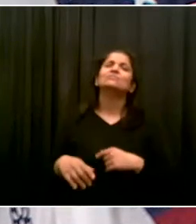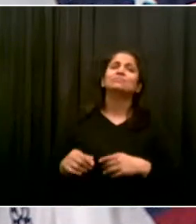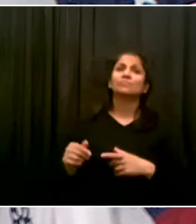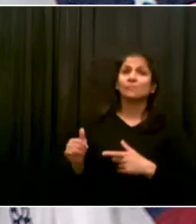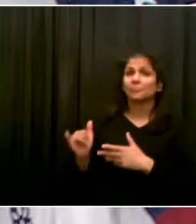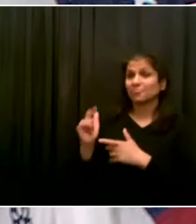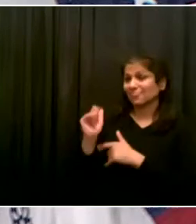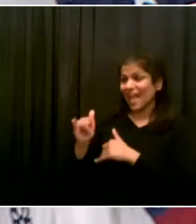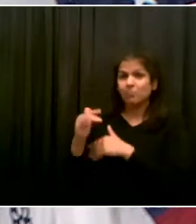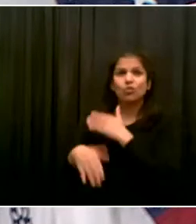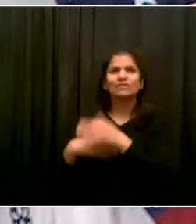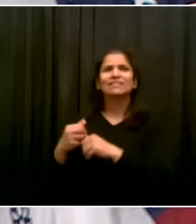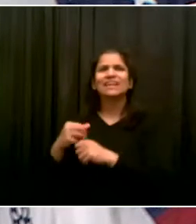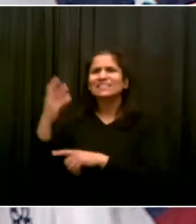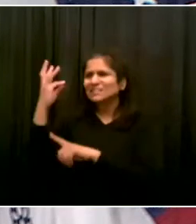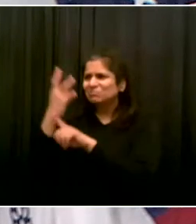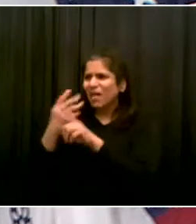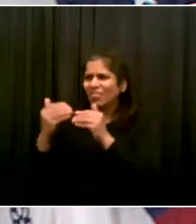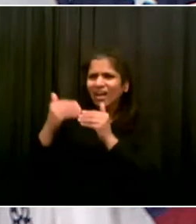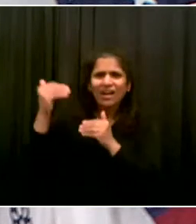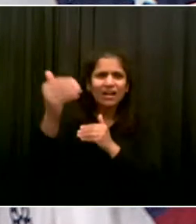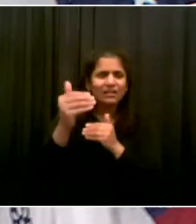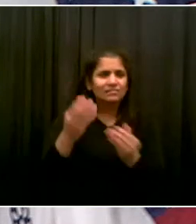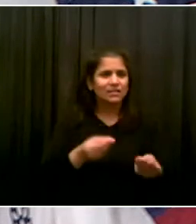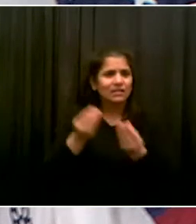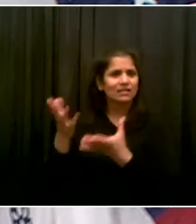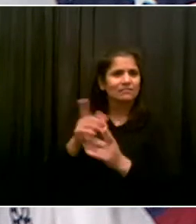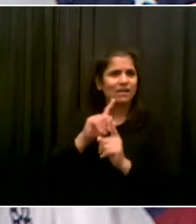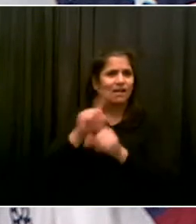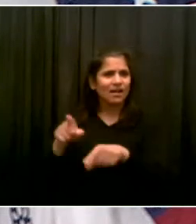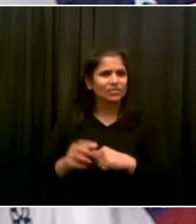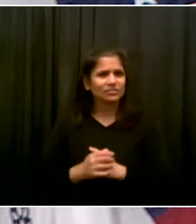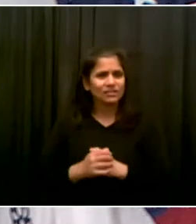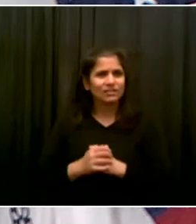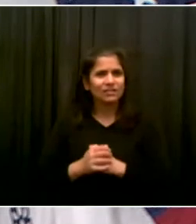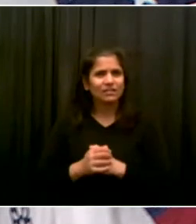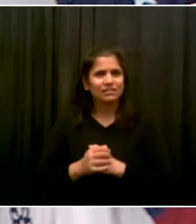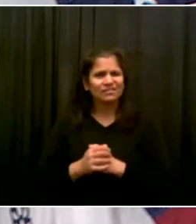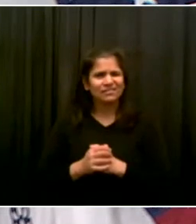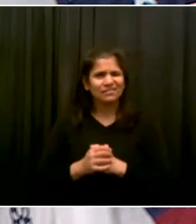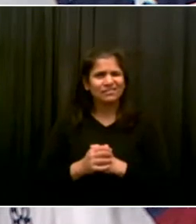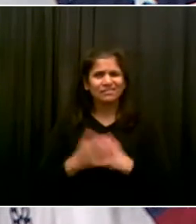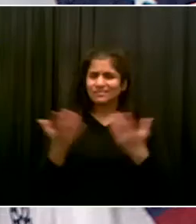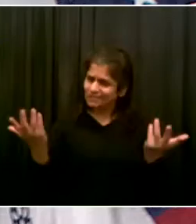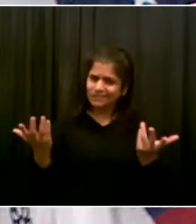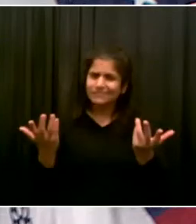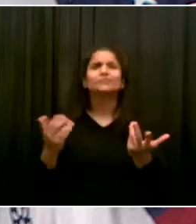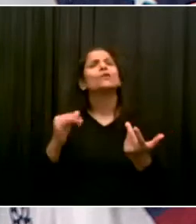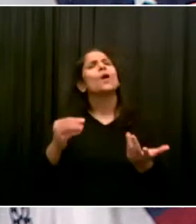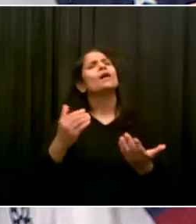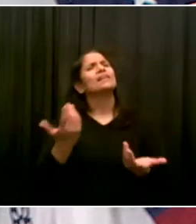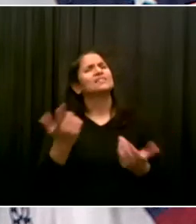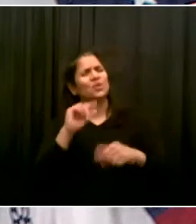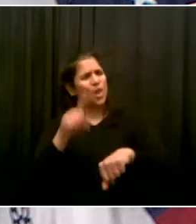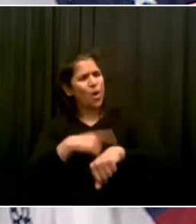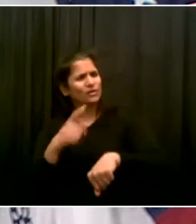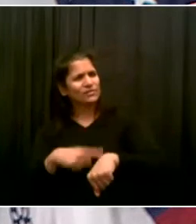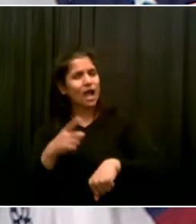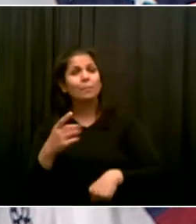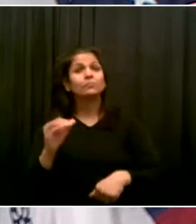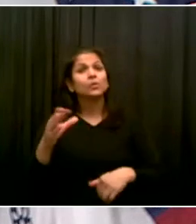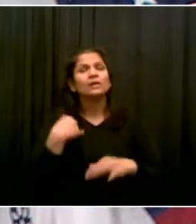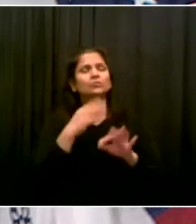you, for a simple kind of factual information like that, whether that conforms